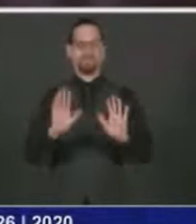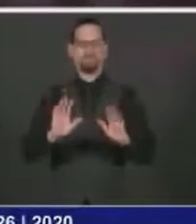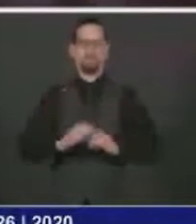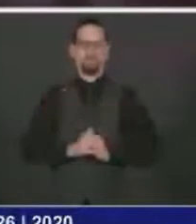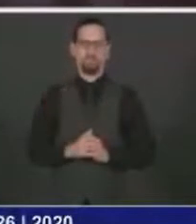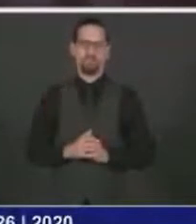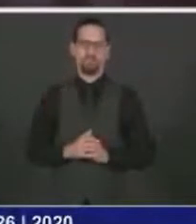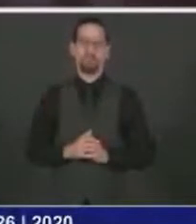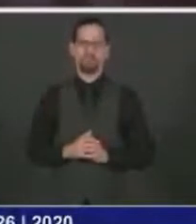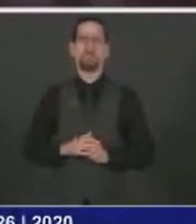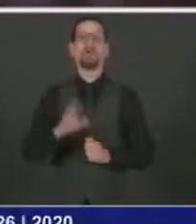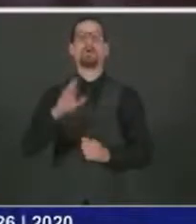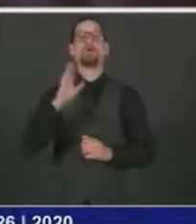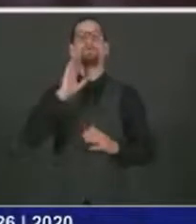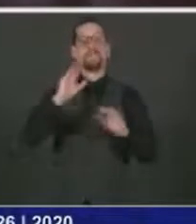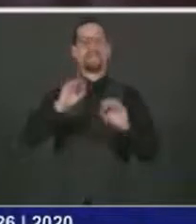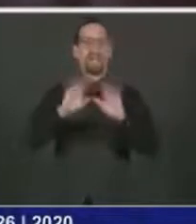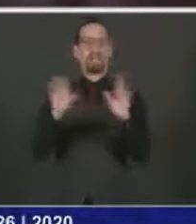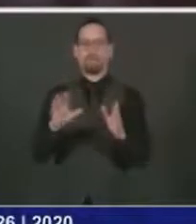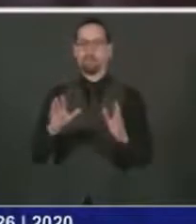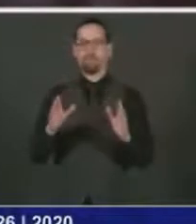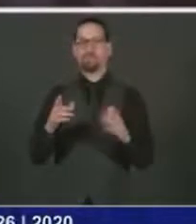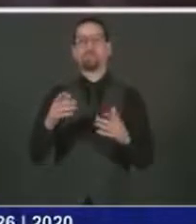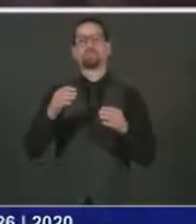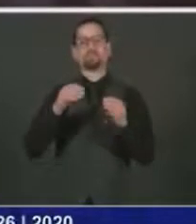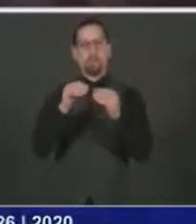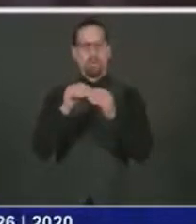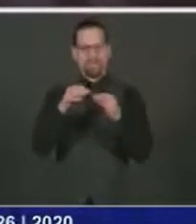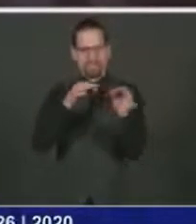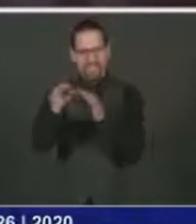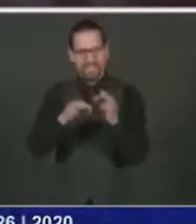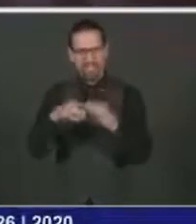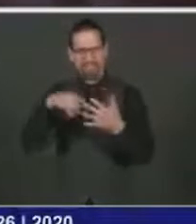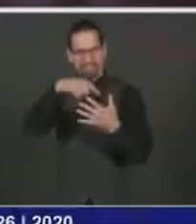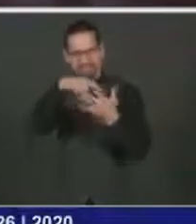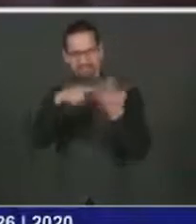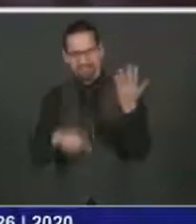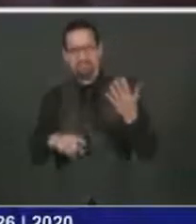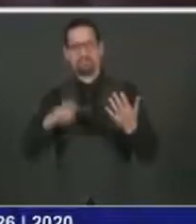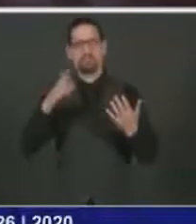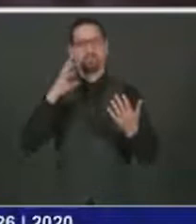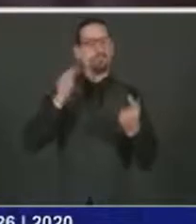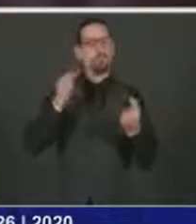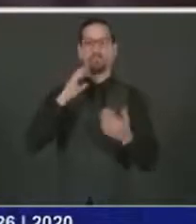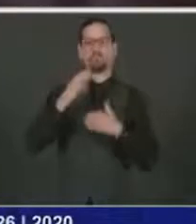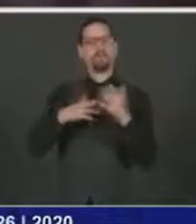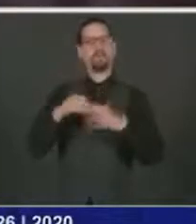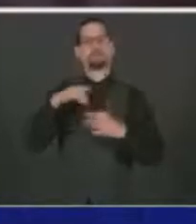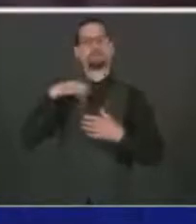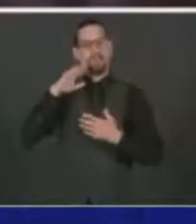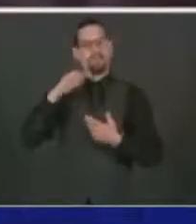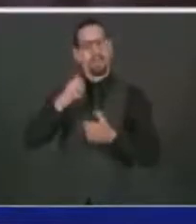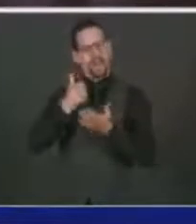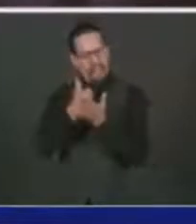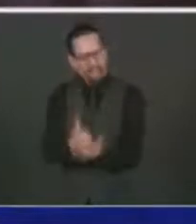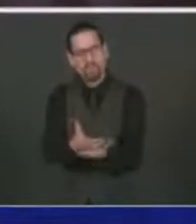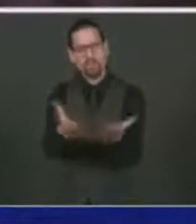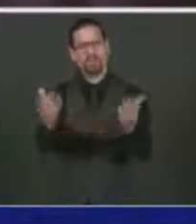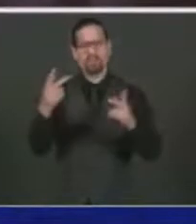we'll have clear guidance. And whatever we do, we'll help you. We'll help you figure it out. So I